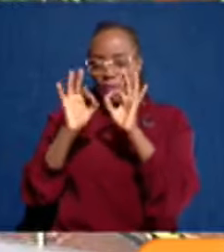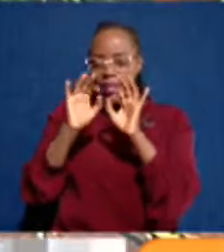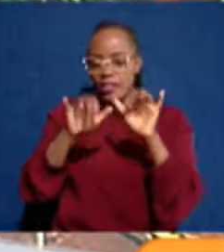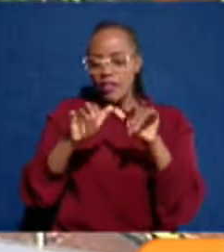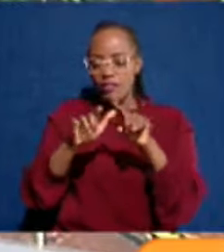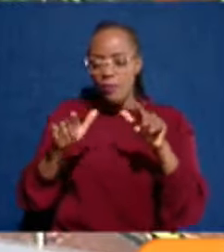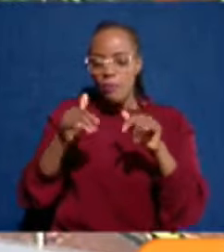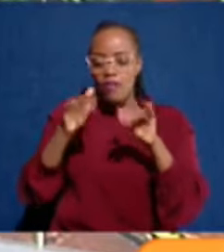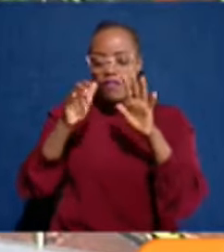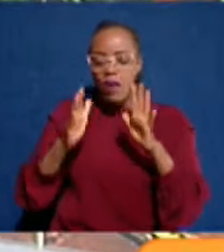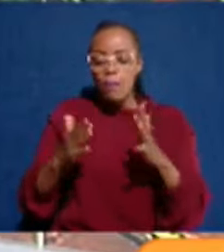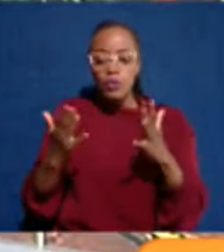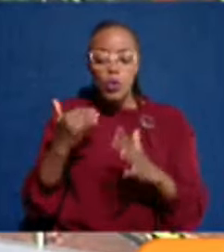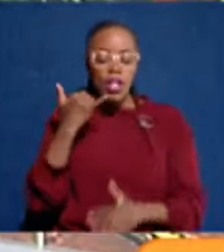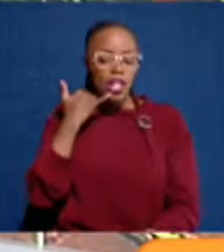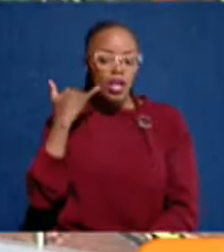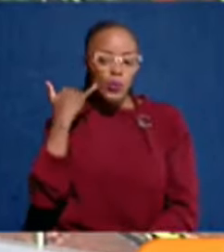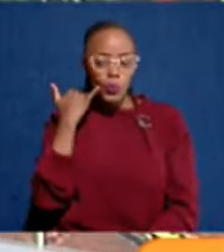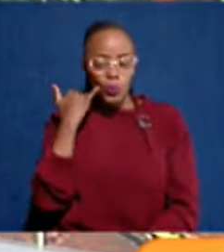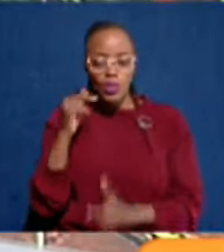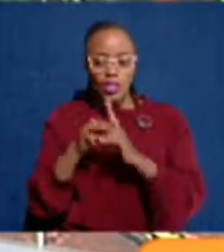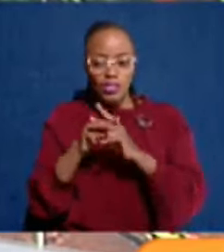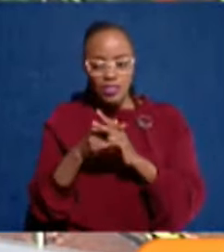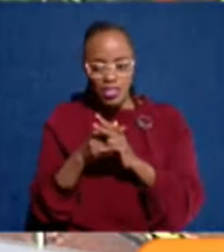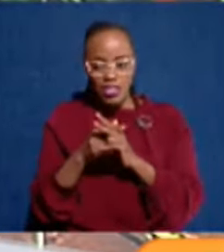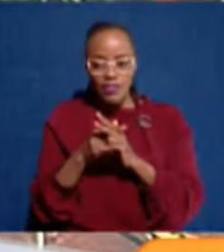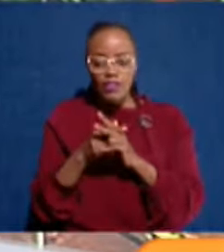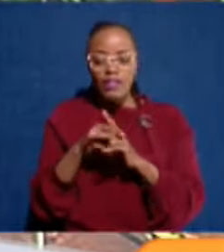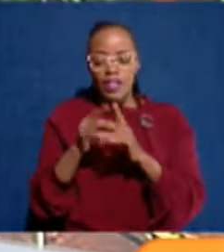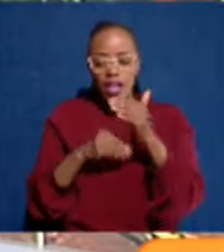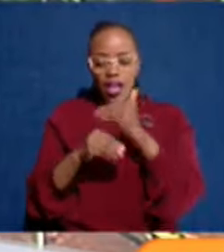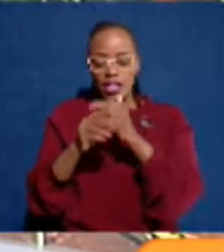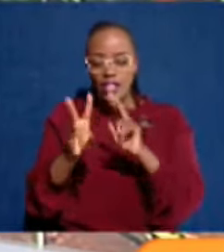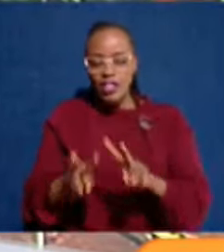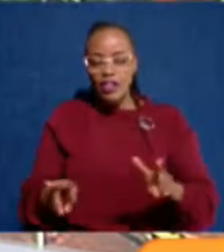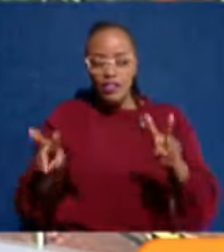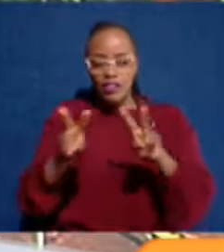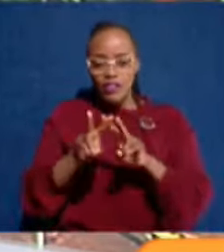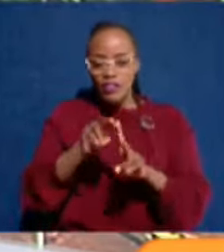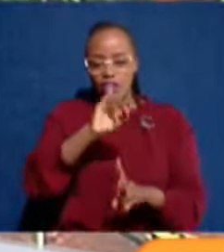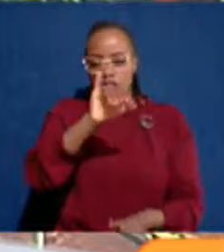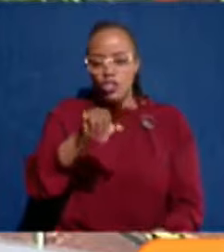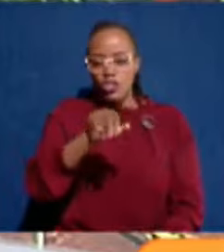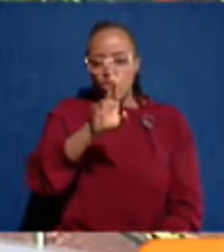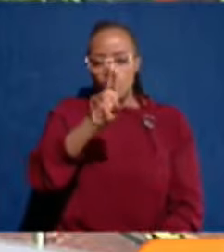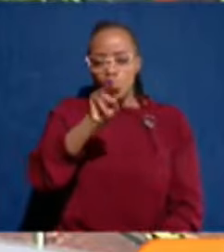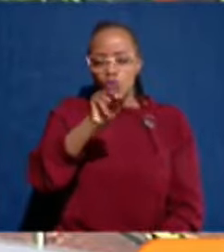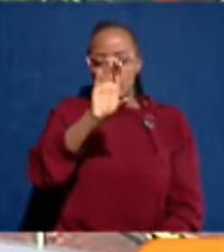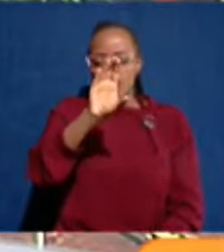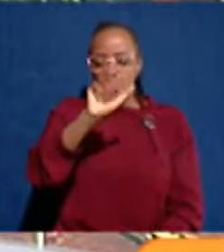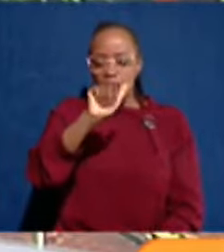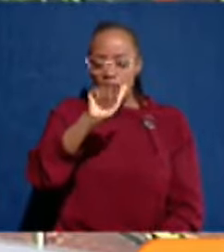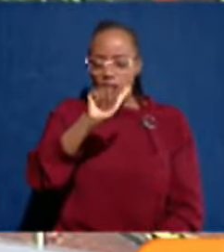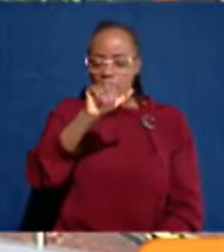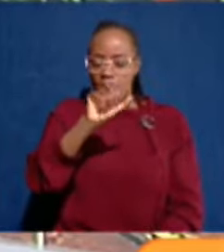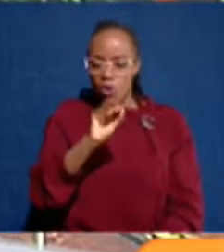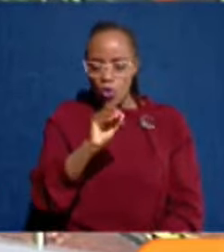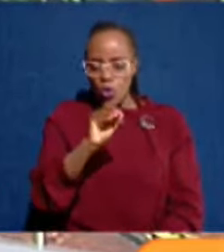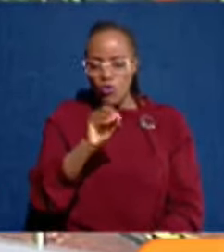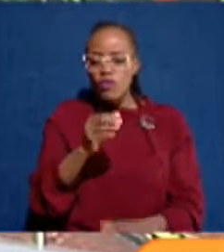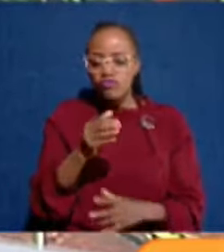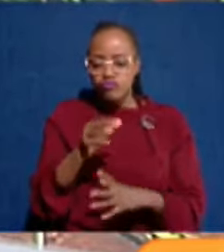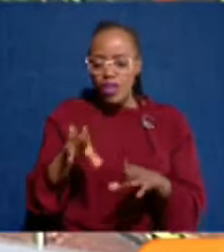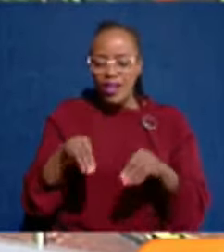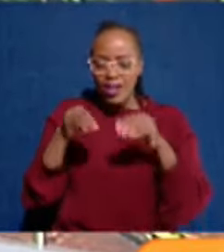Farmers in Nakuru have begun adding value to the juncao Napier grass fodder